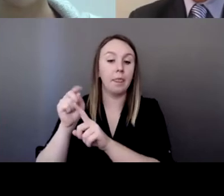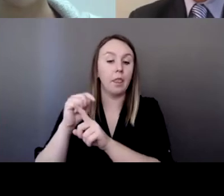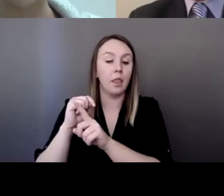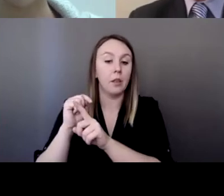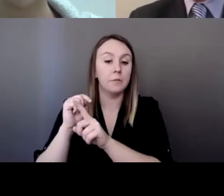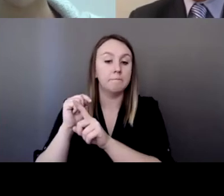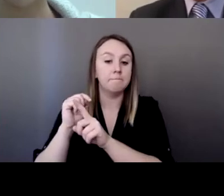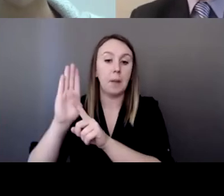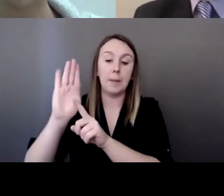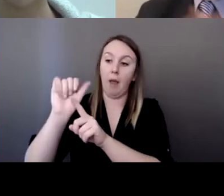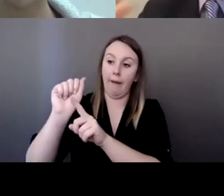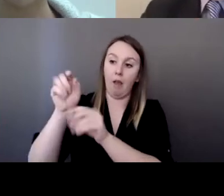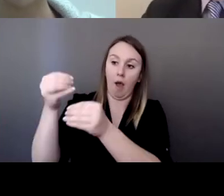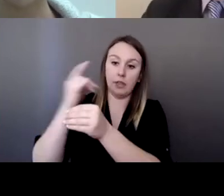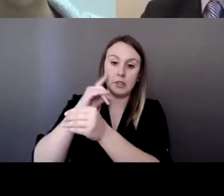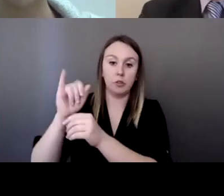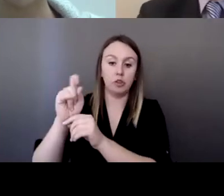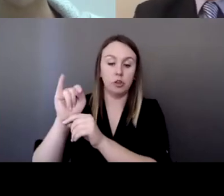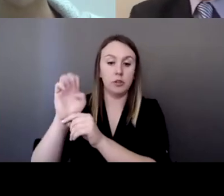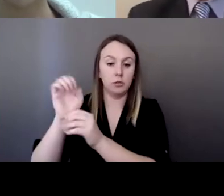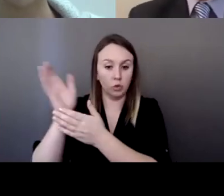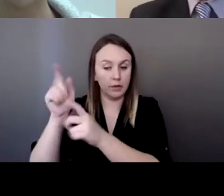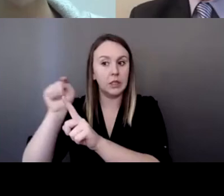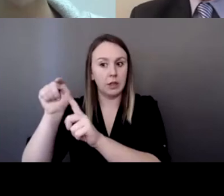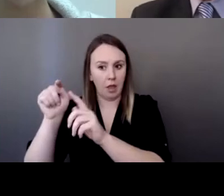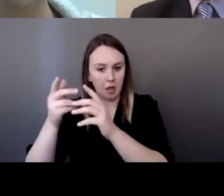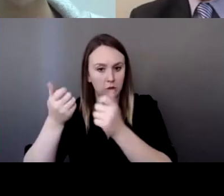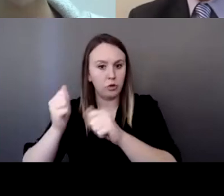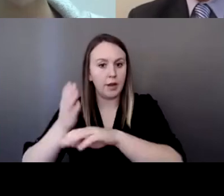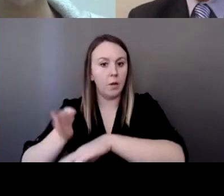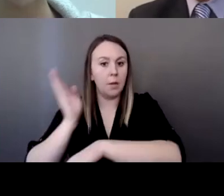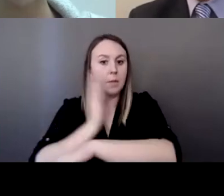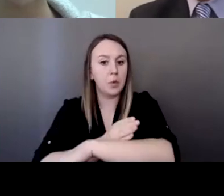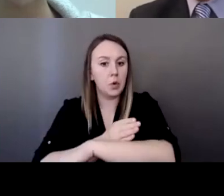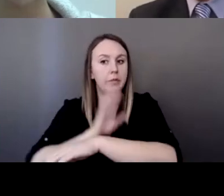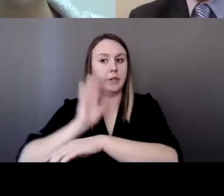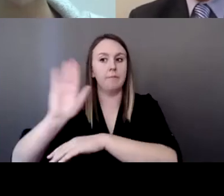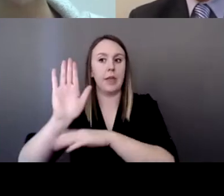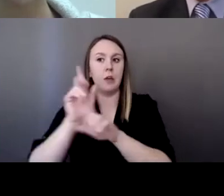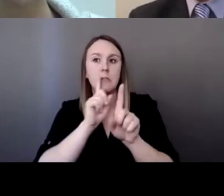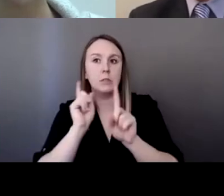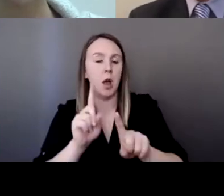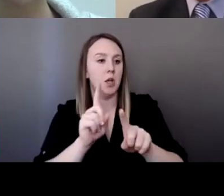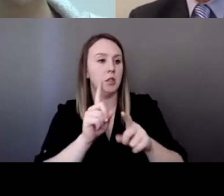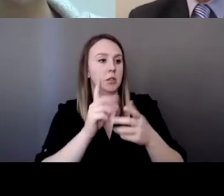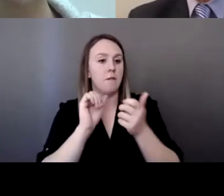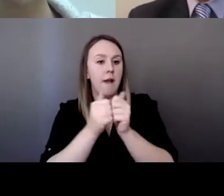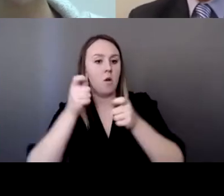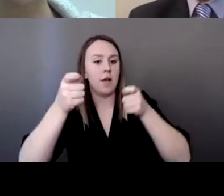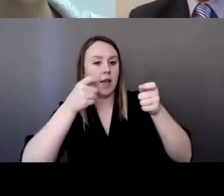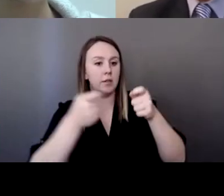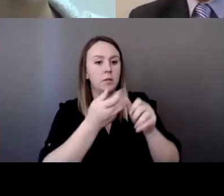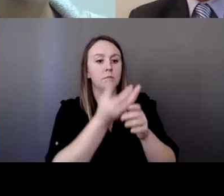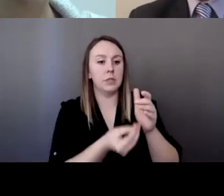to response and trying to improve their response in missing persons cases. So they